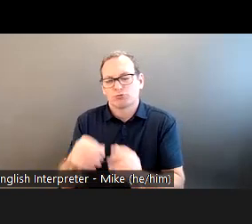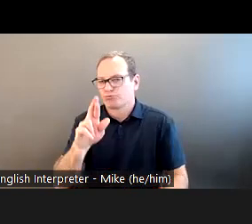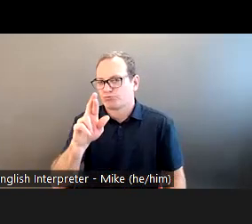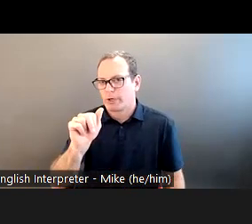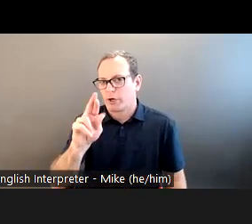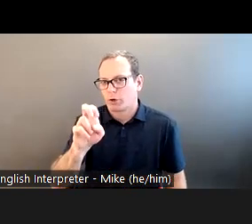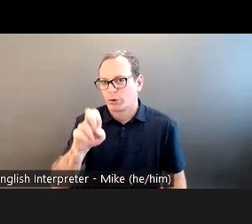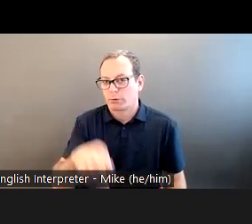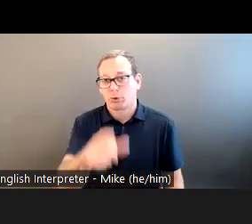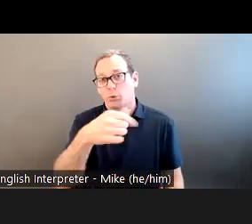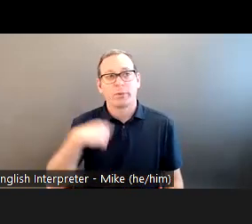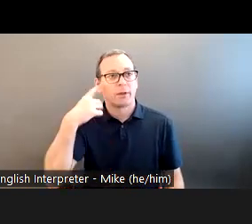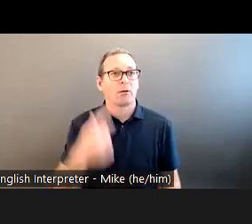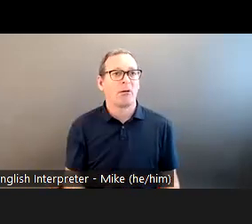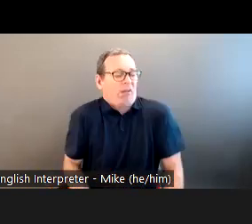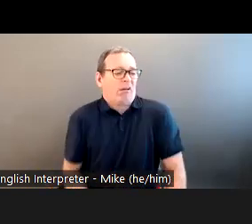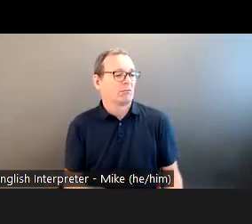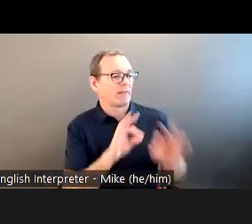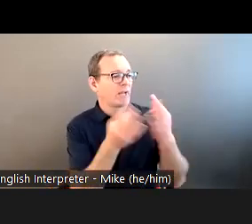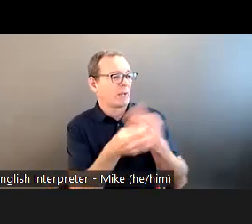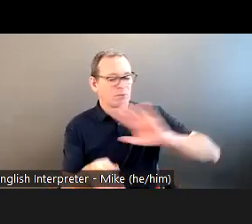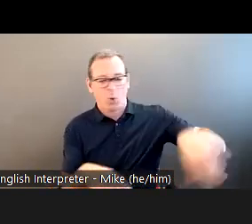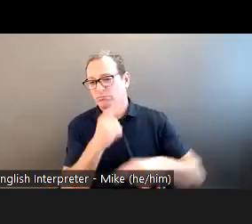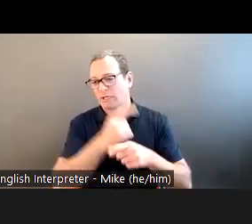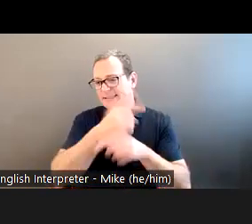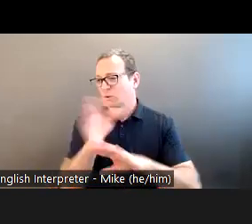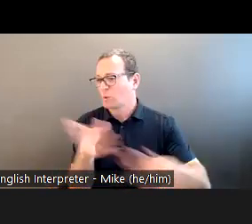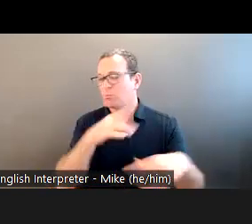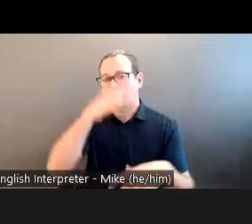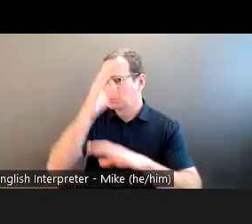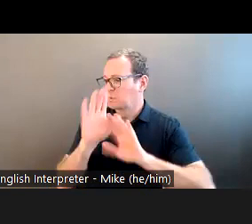not bank that you're going to get to put the PGT down to make decisions for